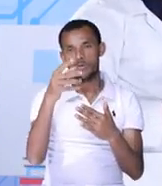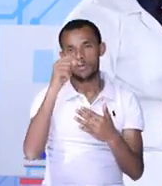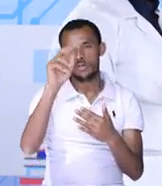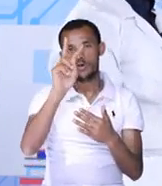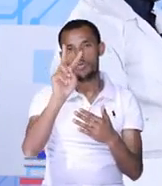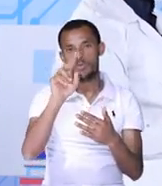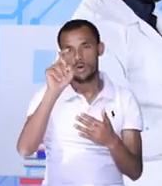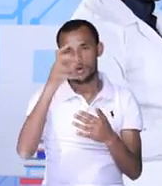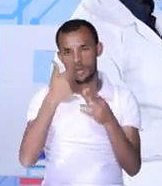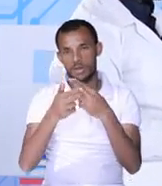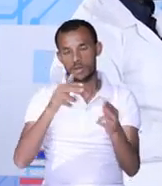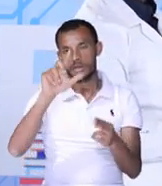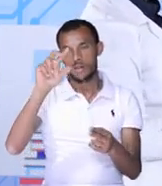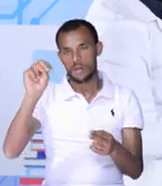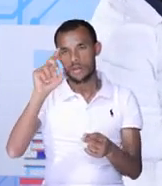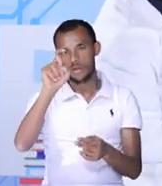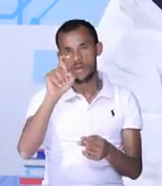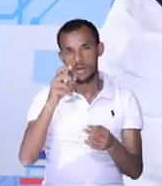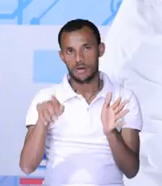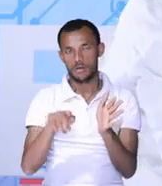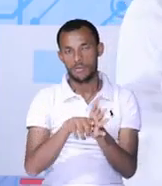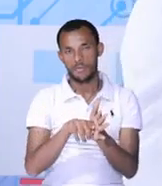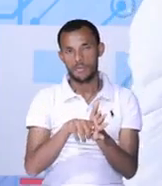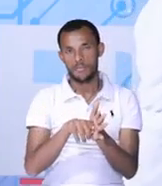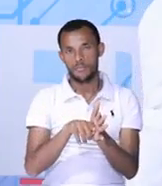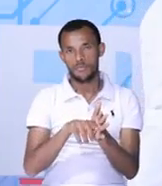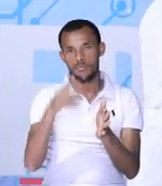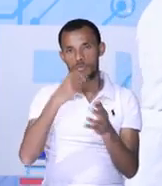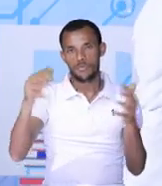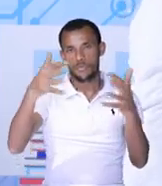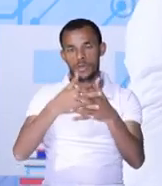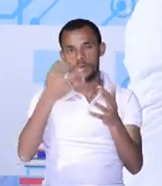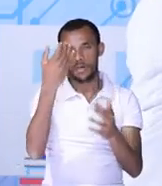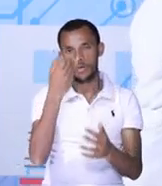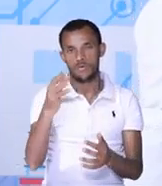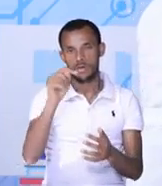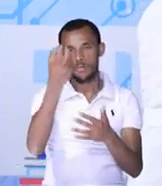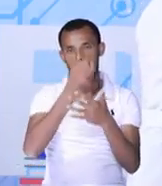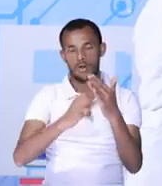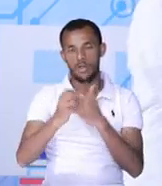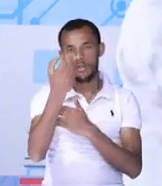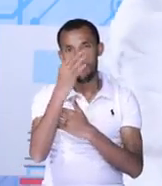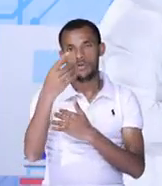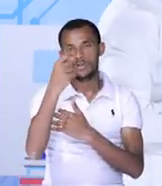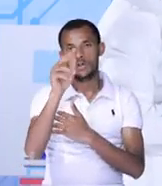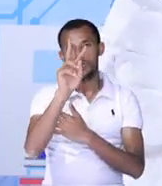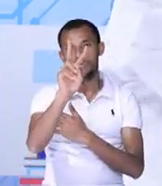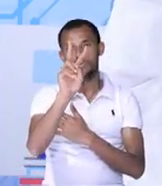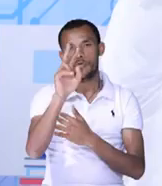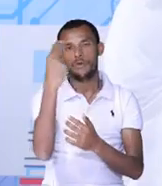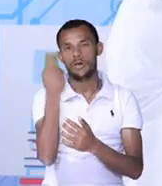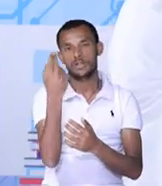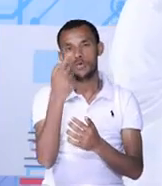this, x times ln x minus the integral of the product of the two